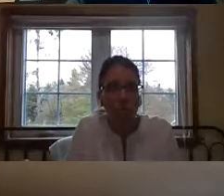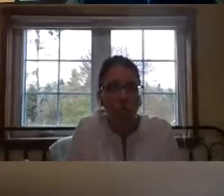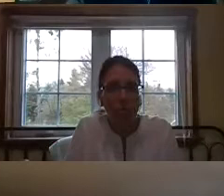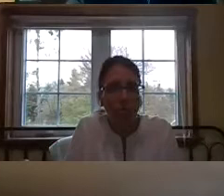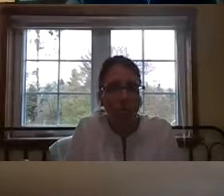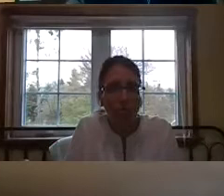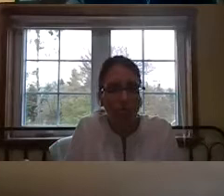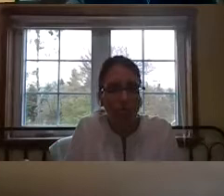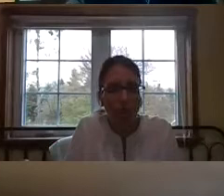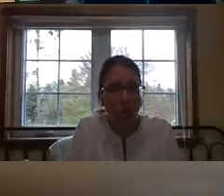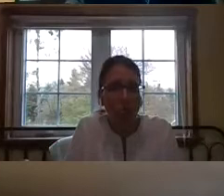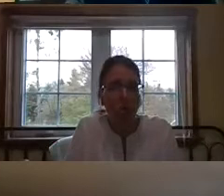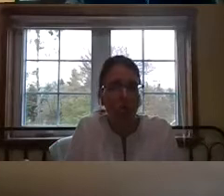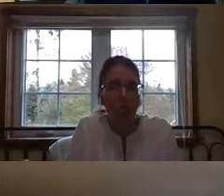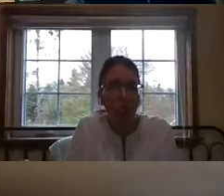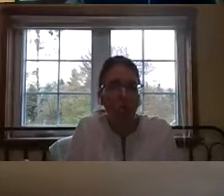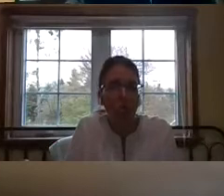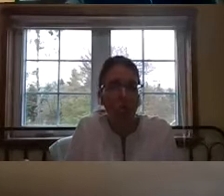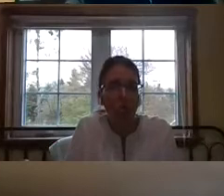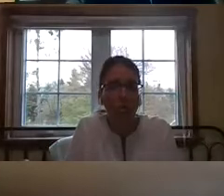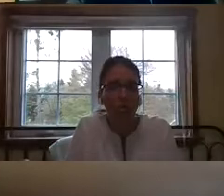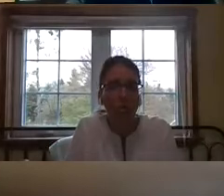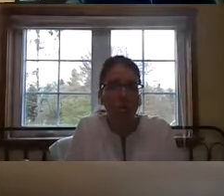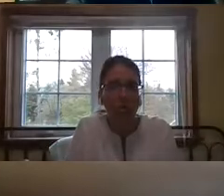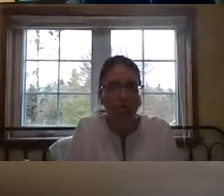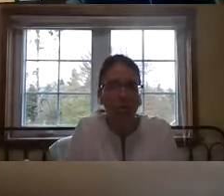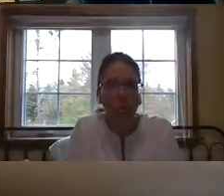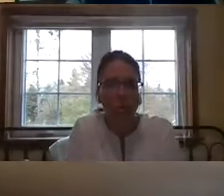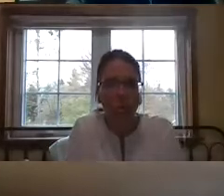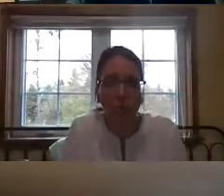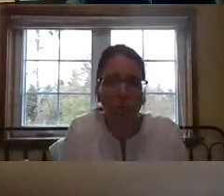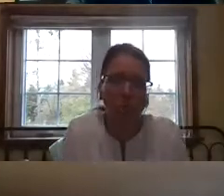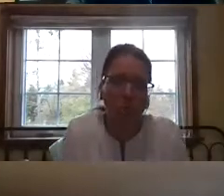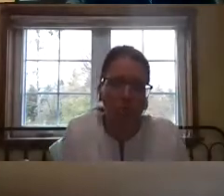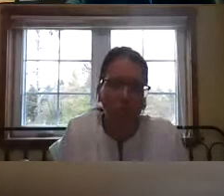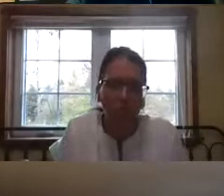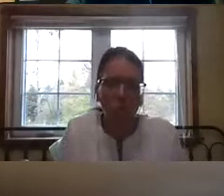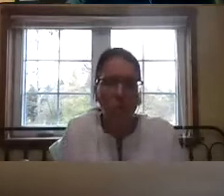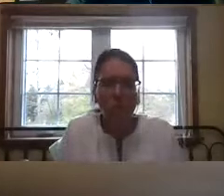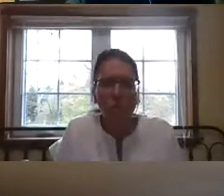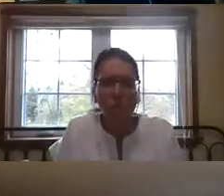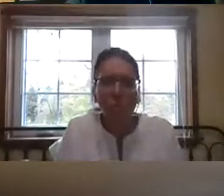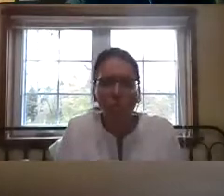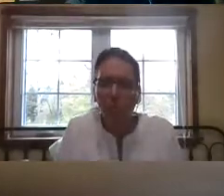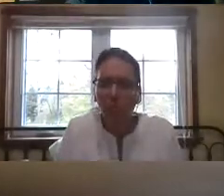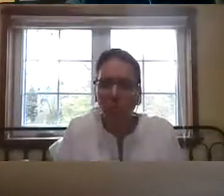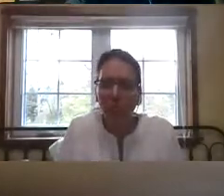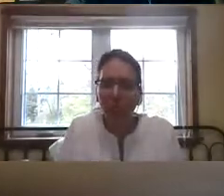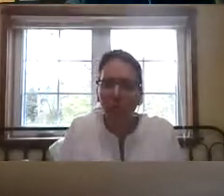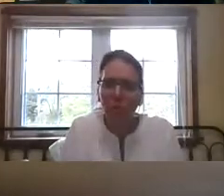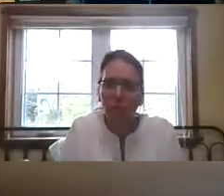person on a bicycle and one crash that involved a pedestrian in that. So those crashes is a little bit more